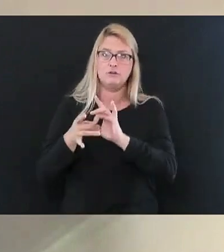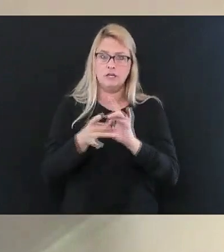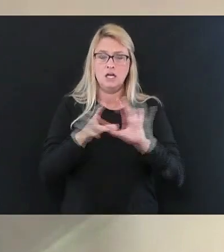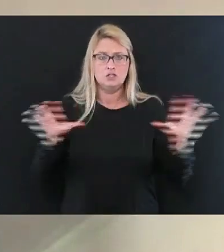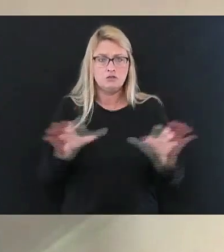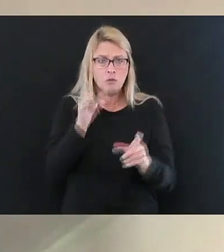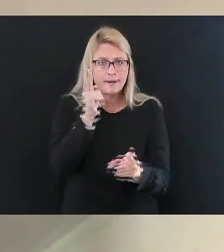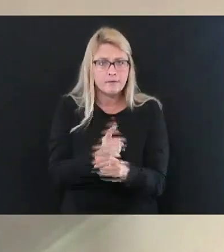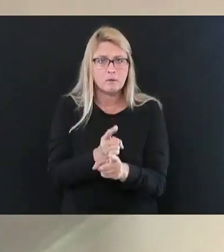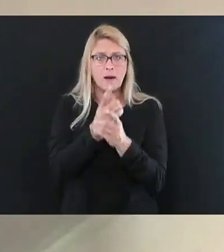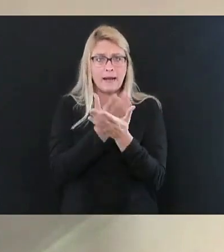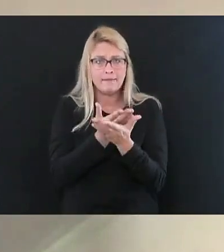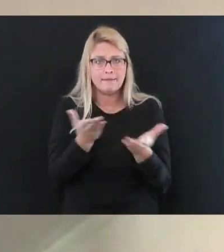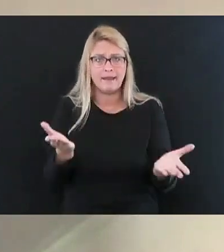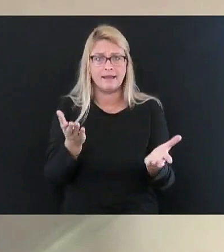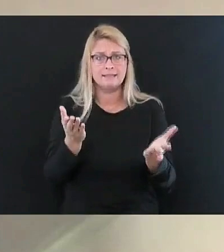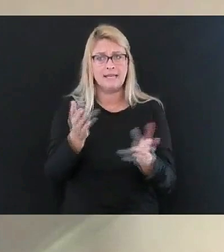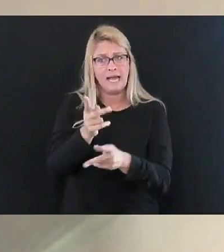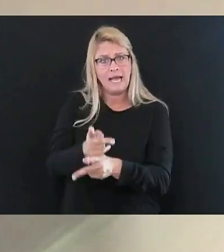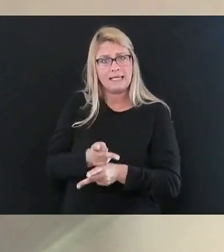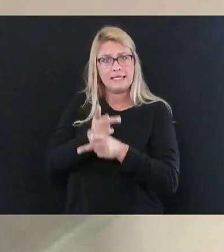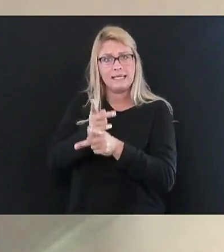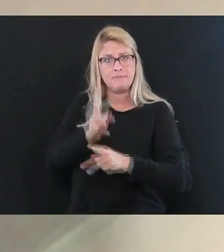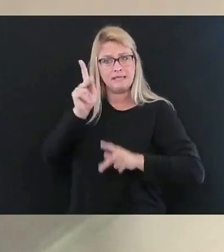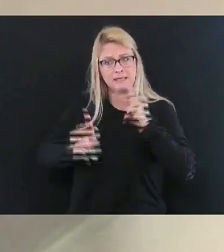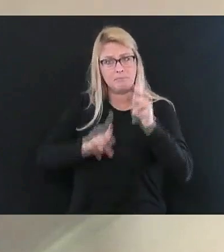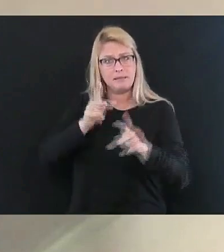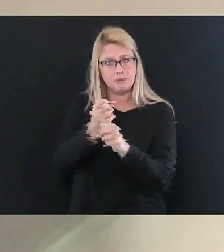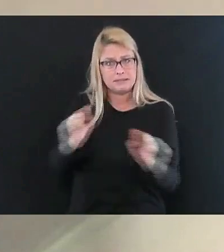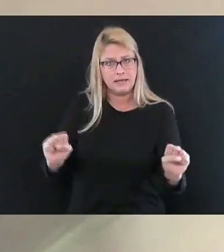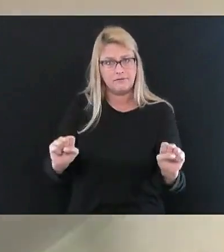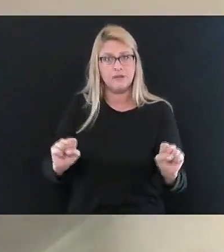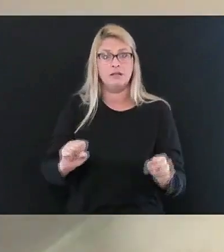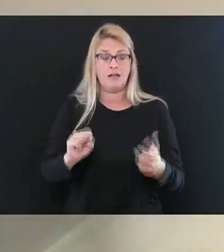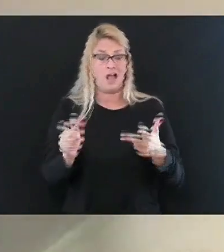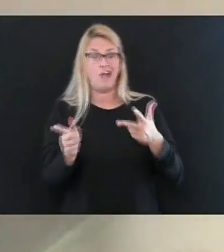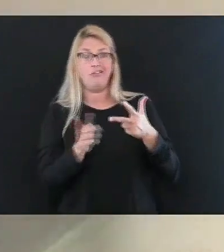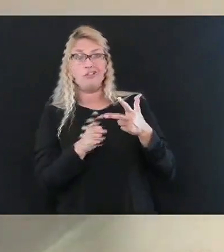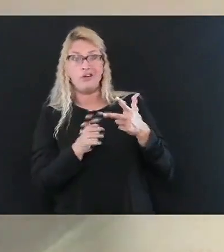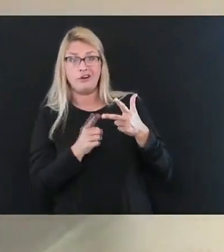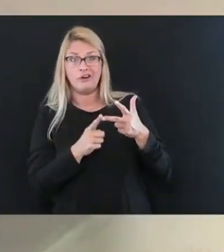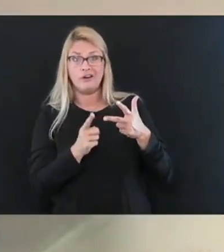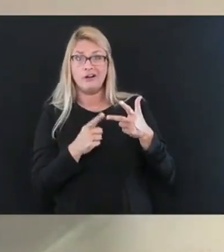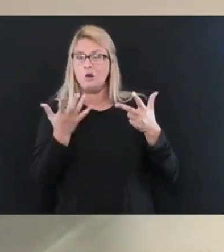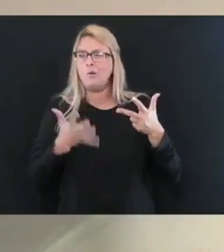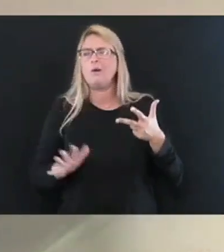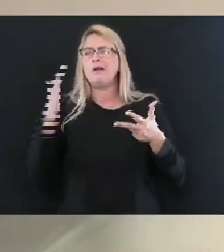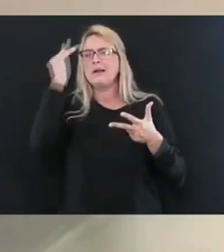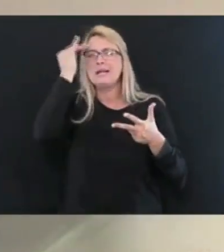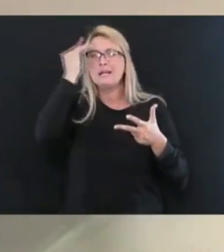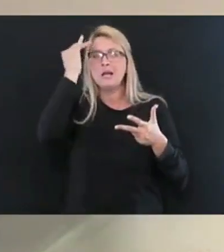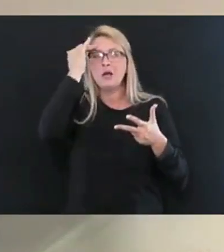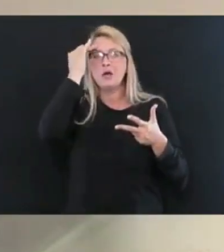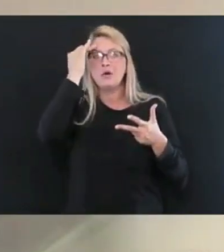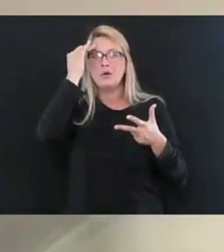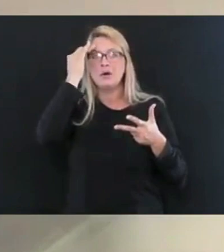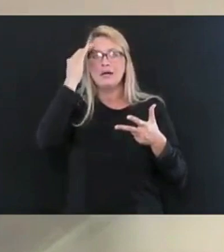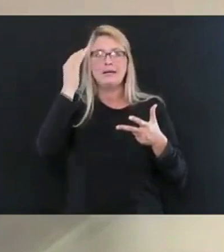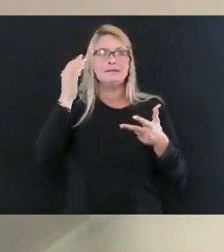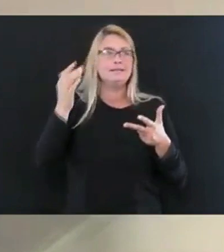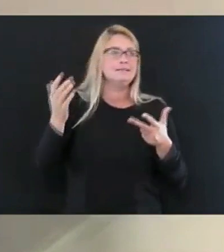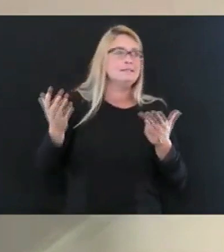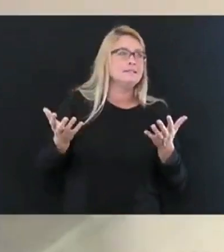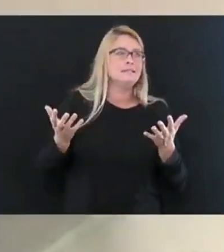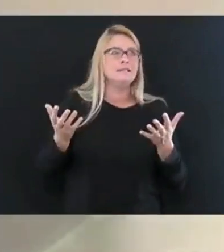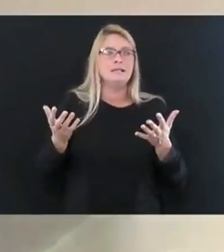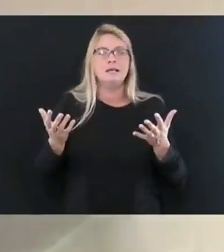keeping the state's citizens together. And then number three is we know that there's really two sides to, you